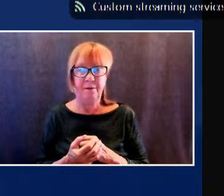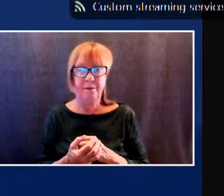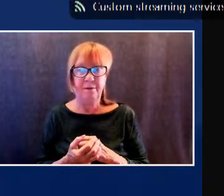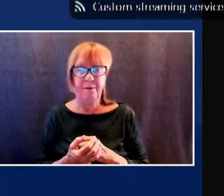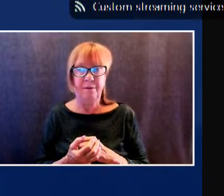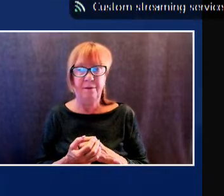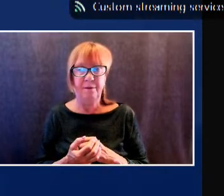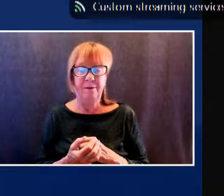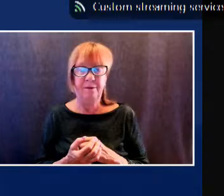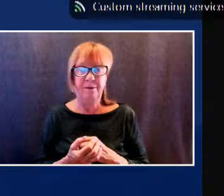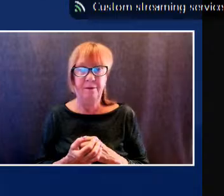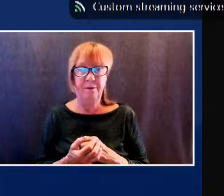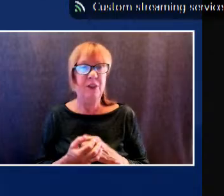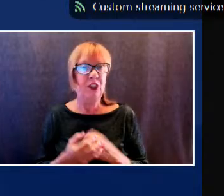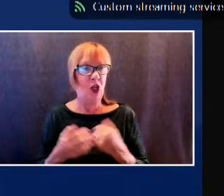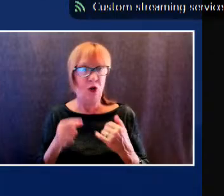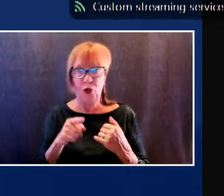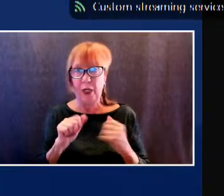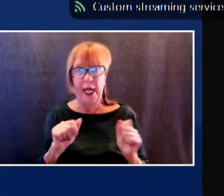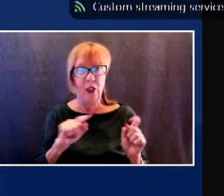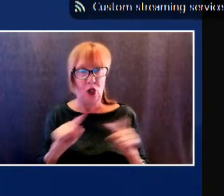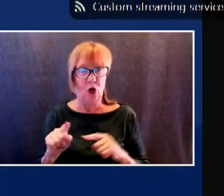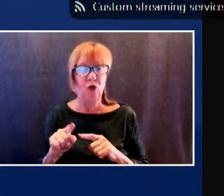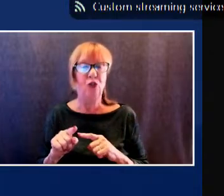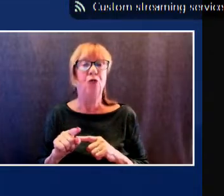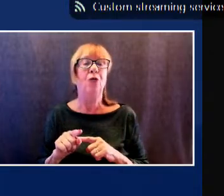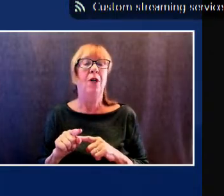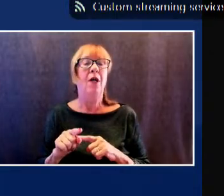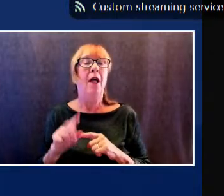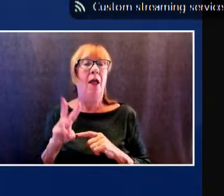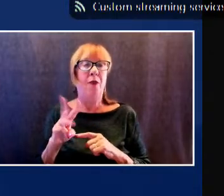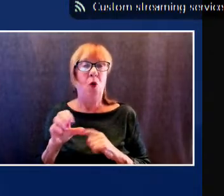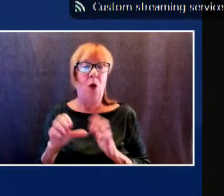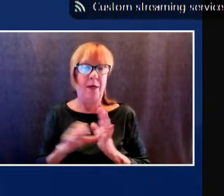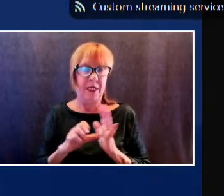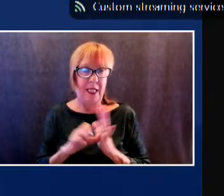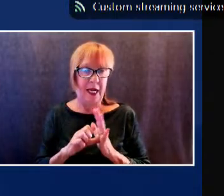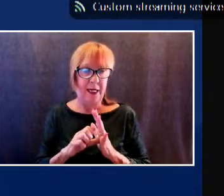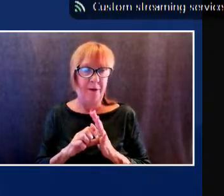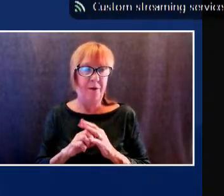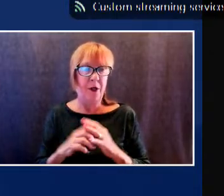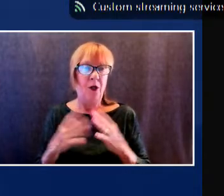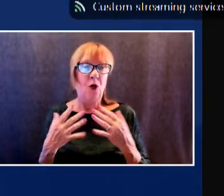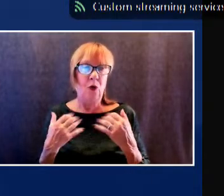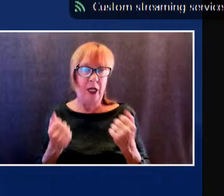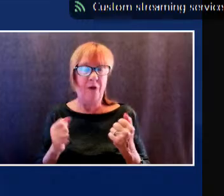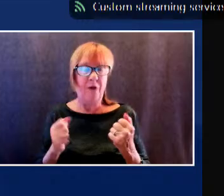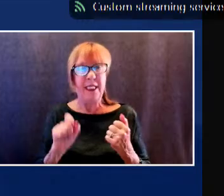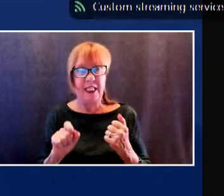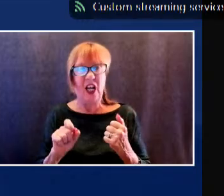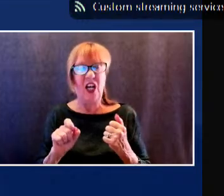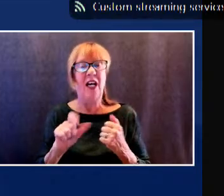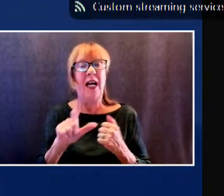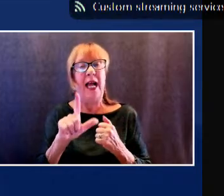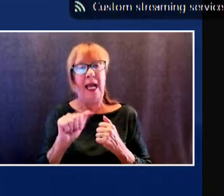So again, as of today, you can visit the recovery.lacounty.gov site. It's